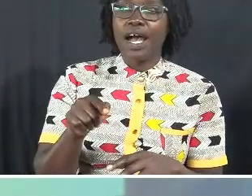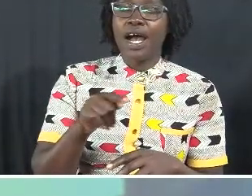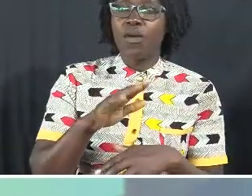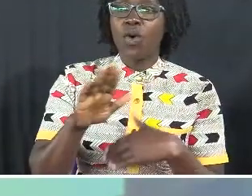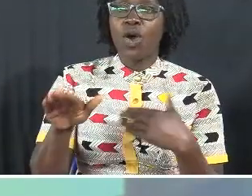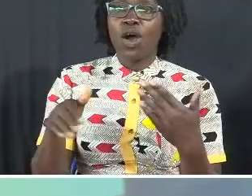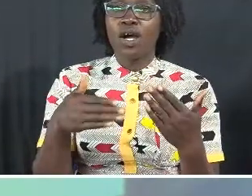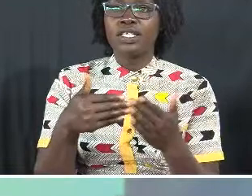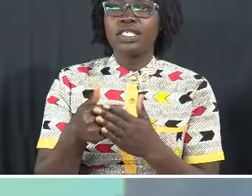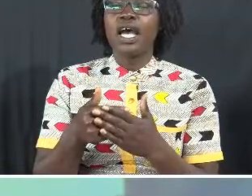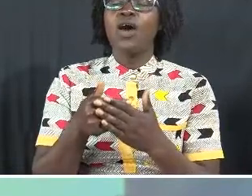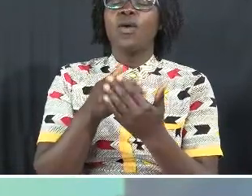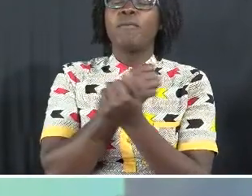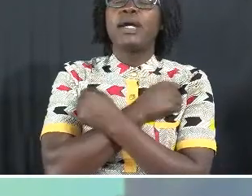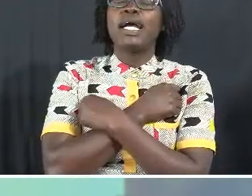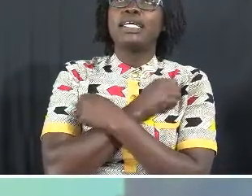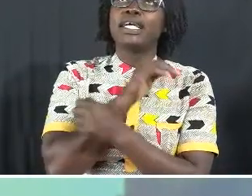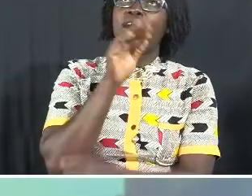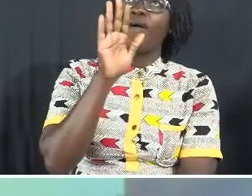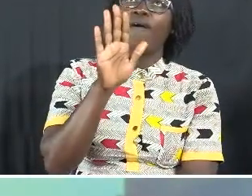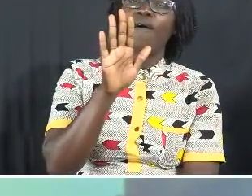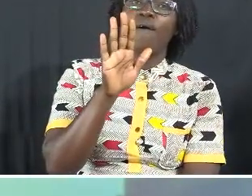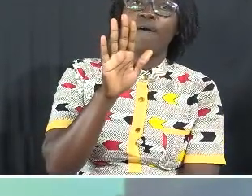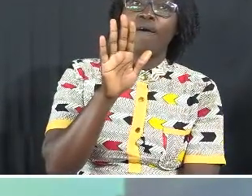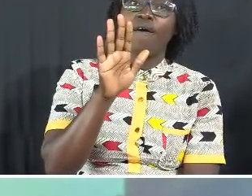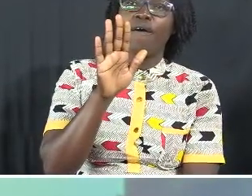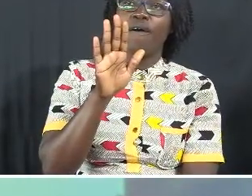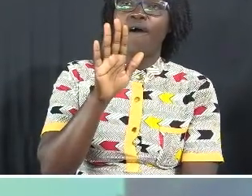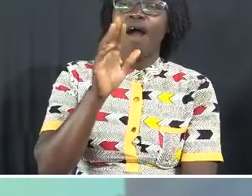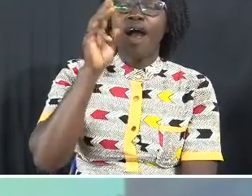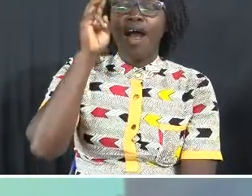Mara wote wampendao